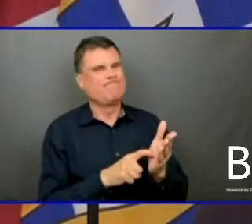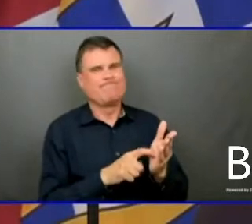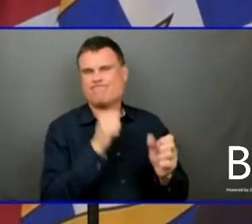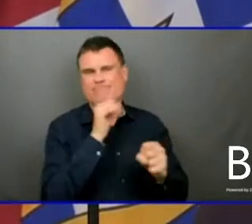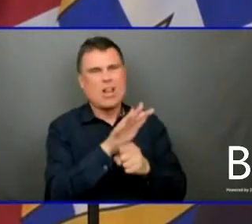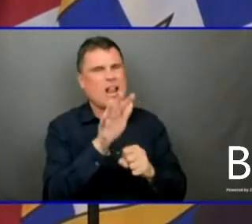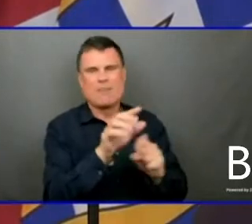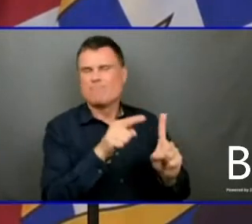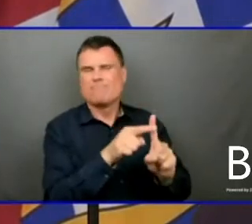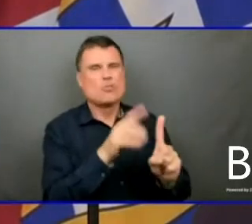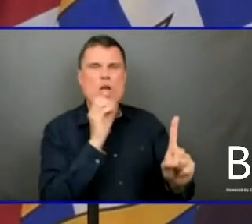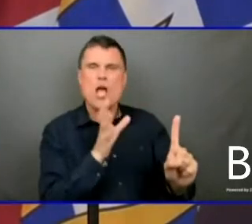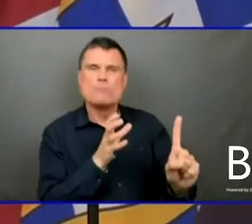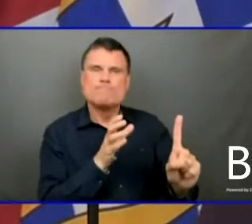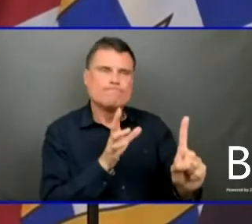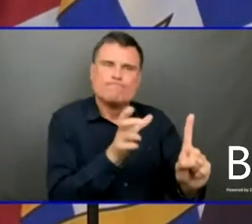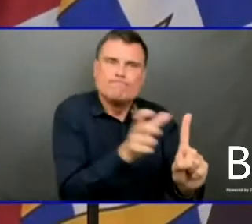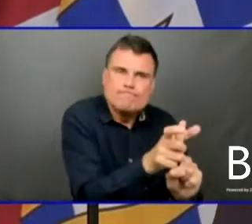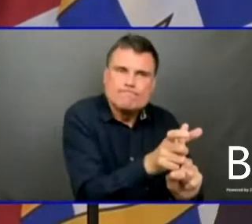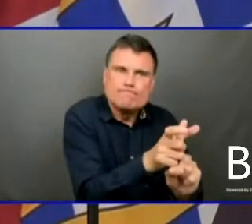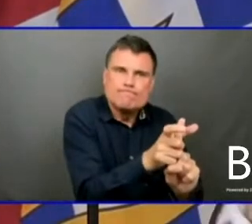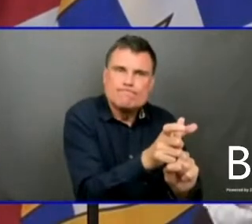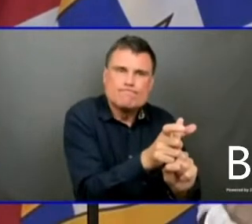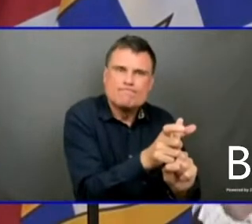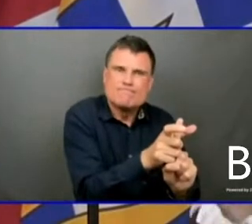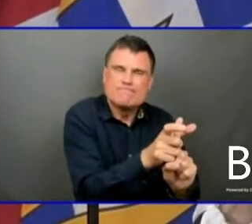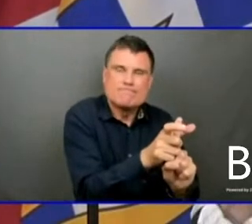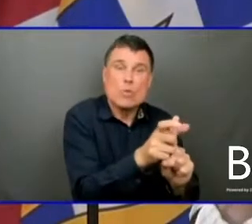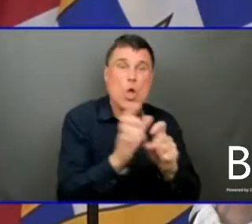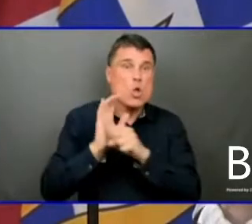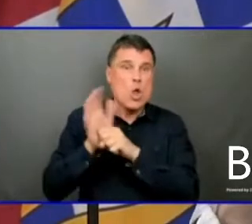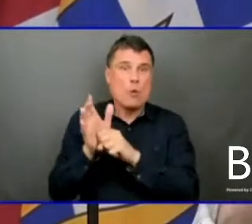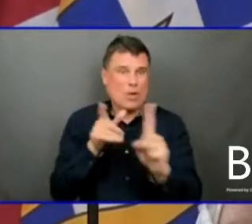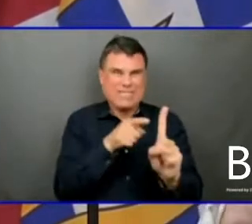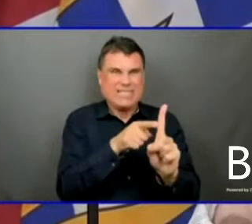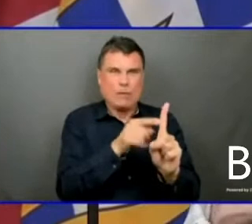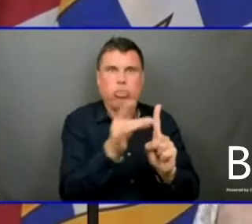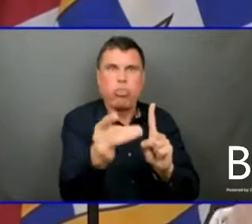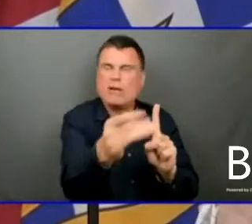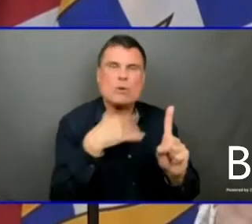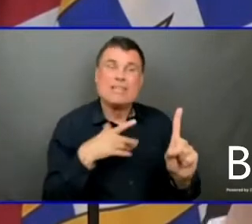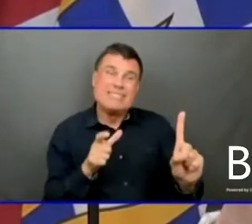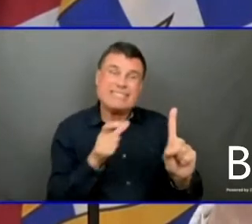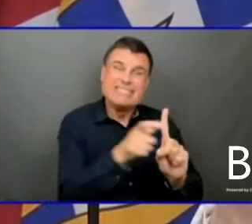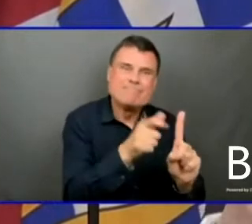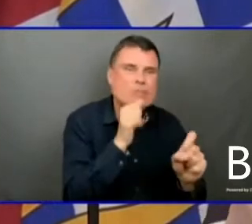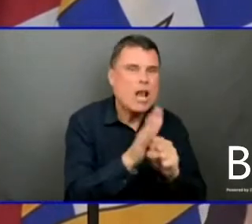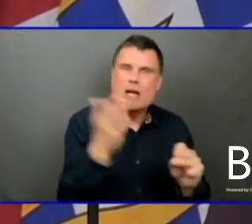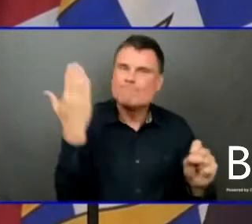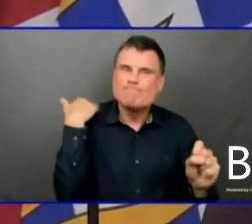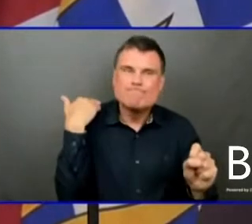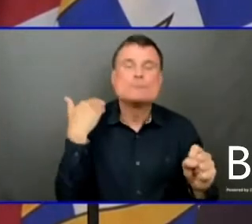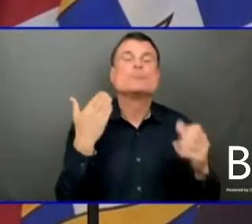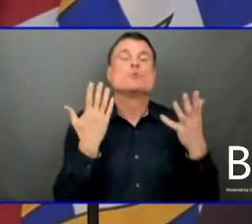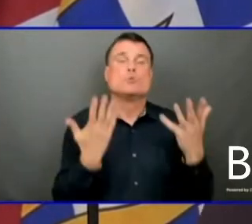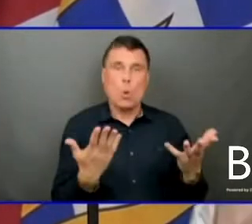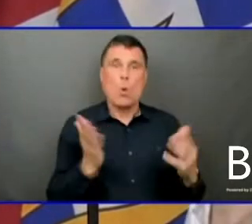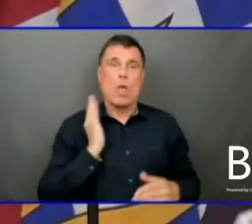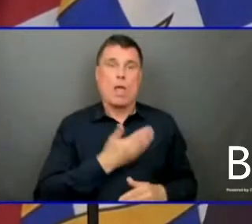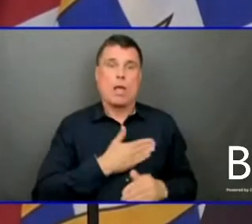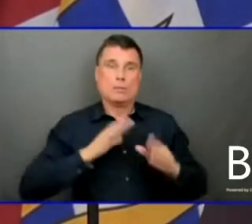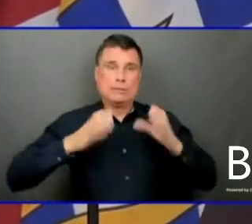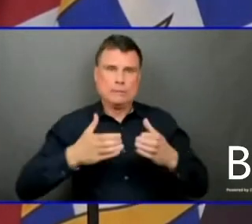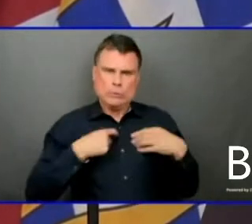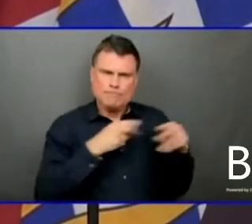virus, COVID. So it was the public health teams looked at where we were seeing transmission, and